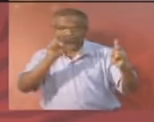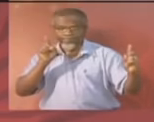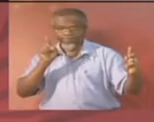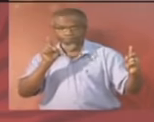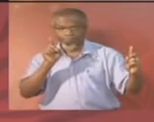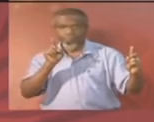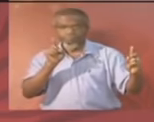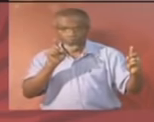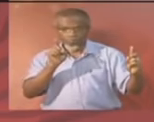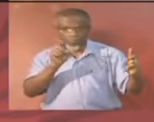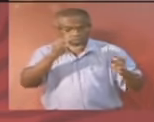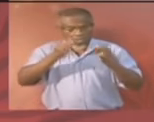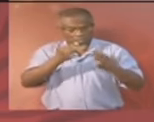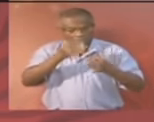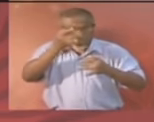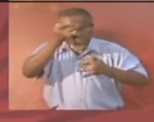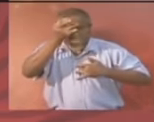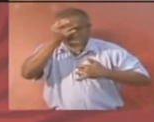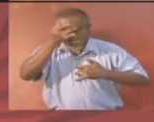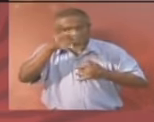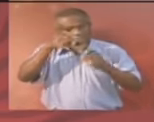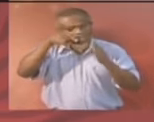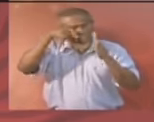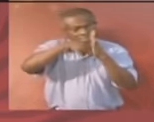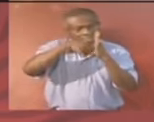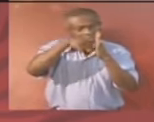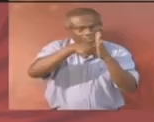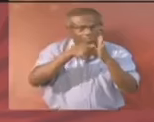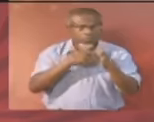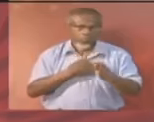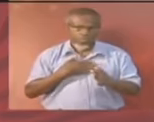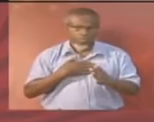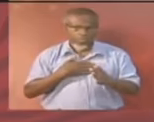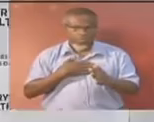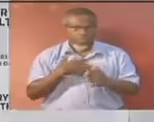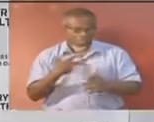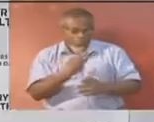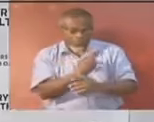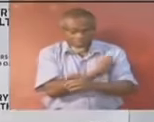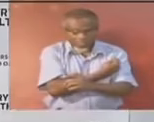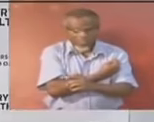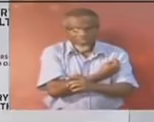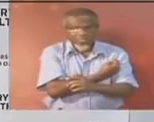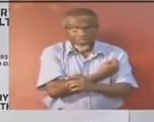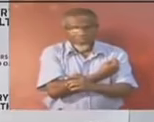stay at home when you're unwell, and get vaccinated. Thank you. And thank